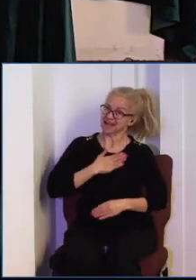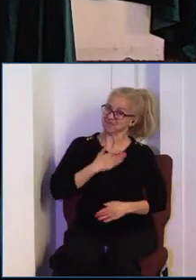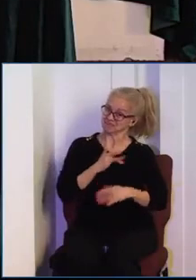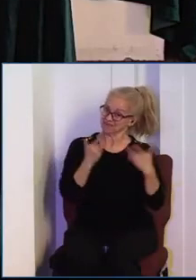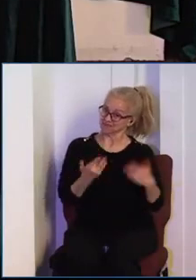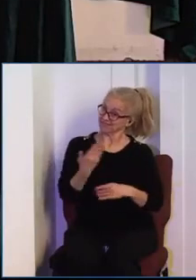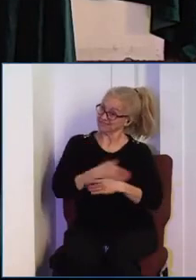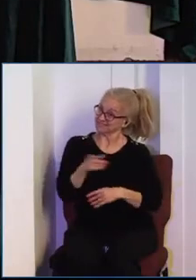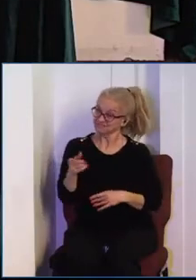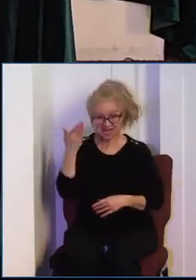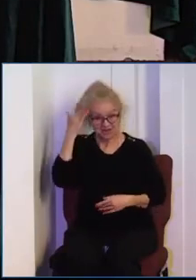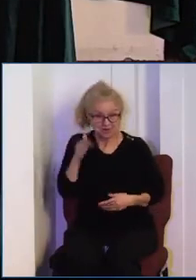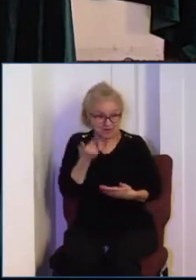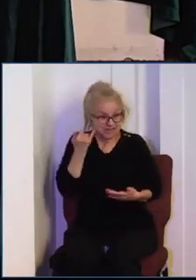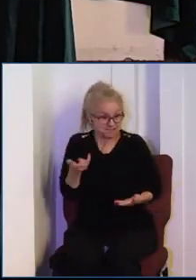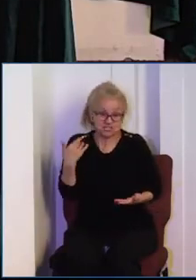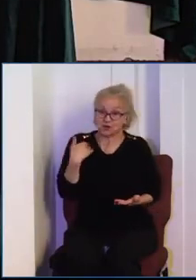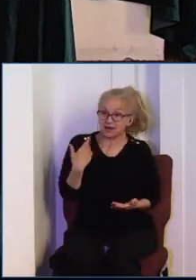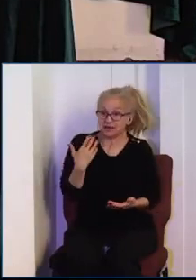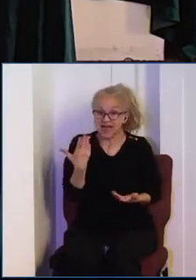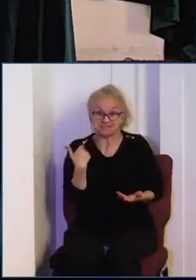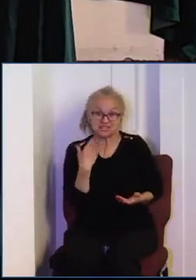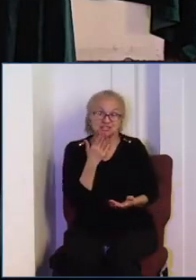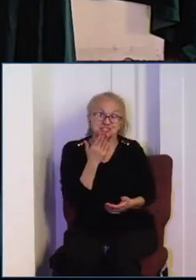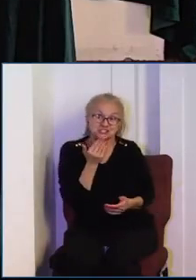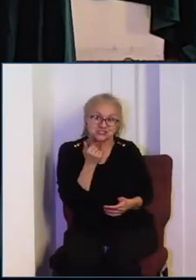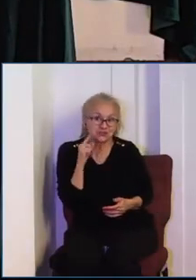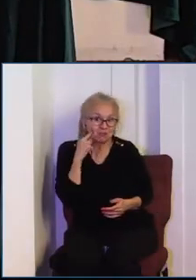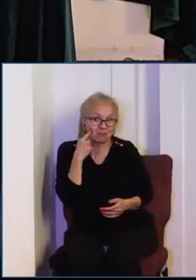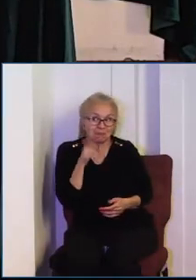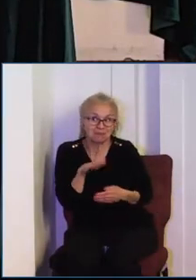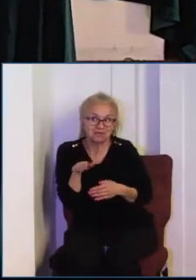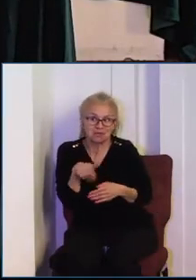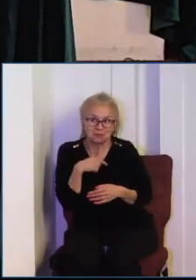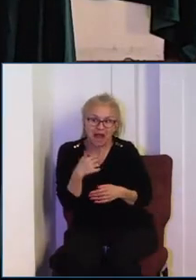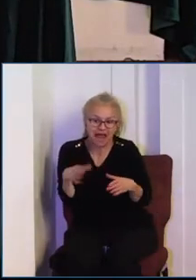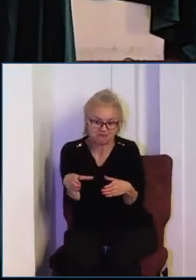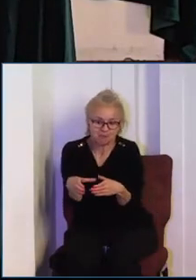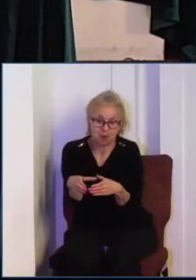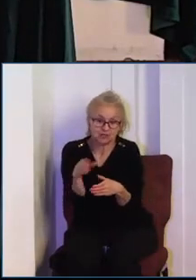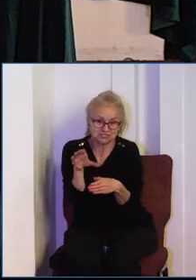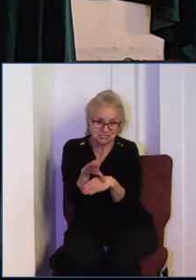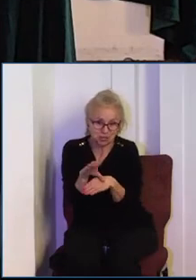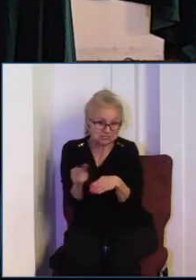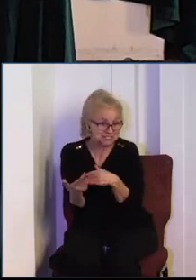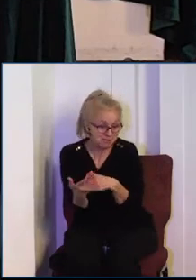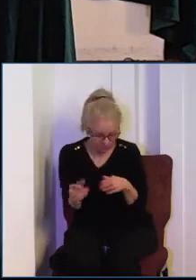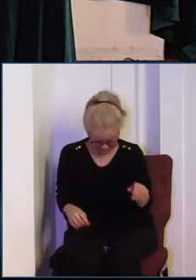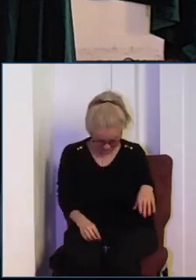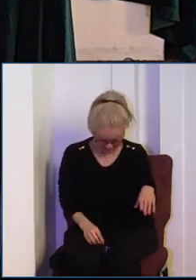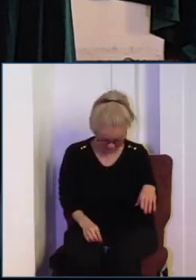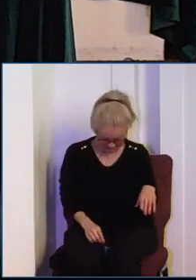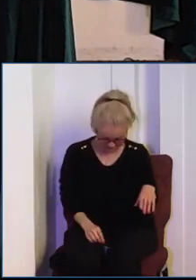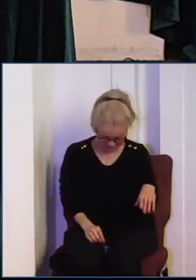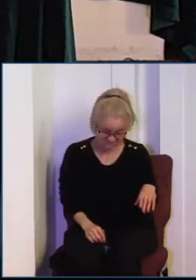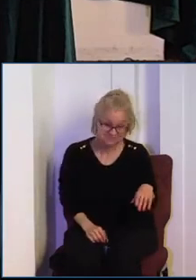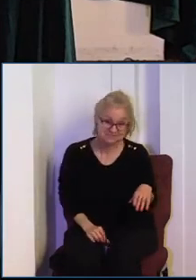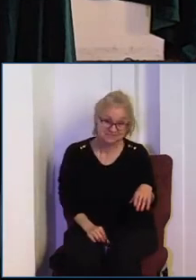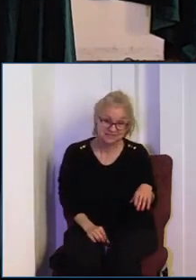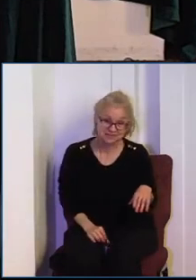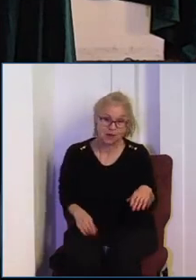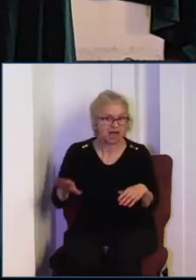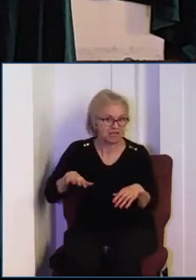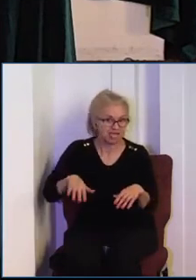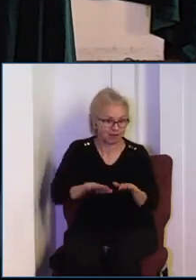Day. I don't know if you got any sweets around you or not. I got a box of chocolates this morning, or a box of sweets. I haven't opened it